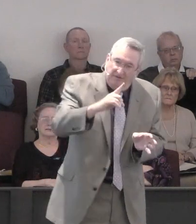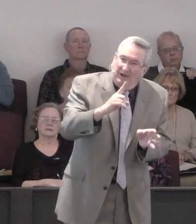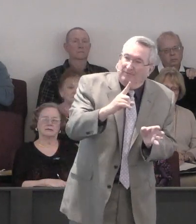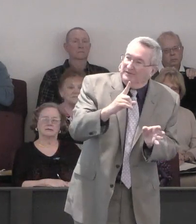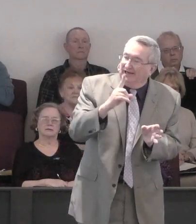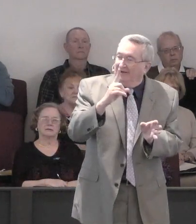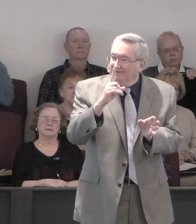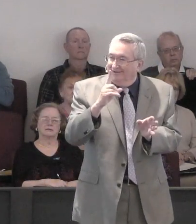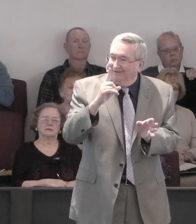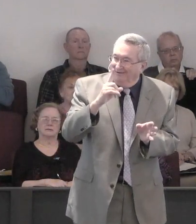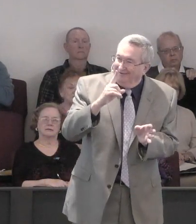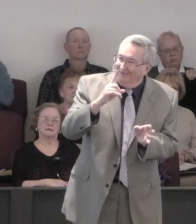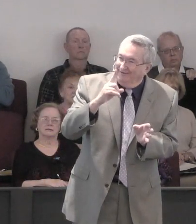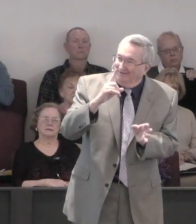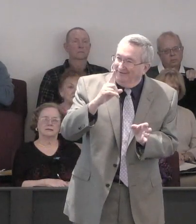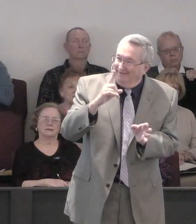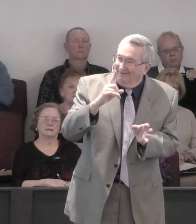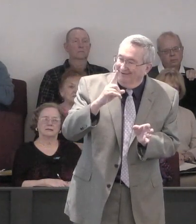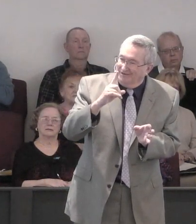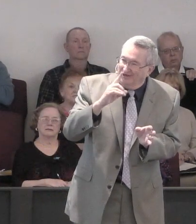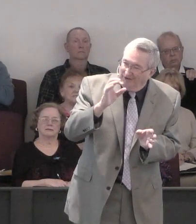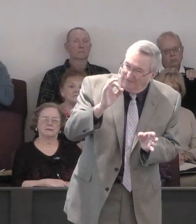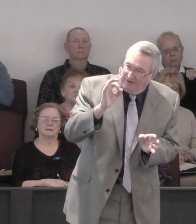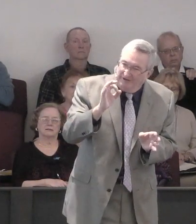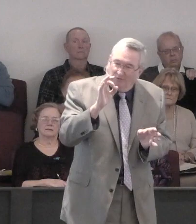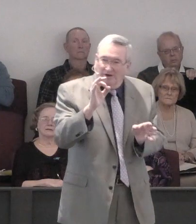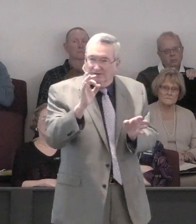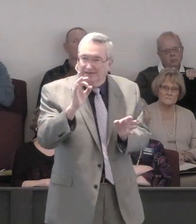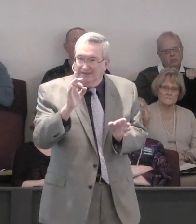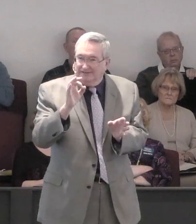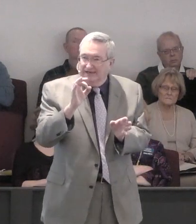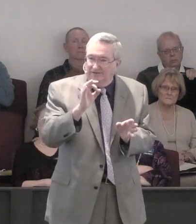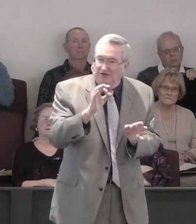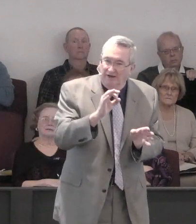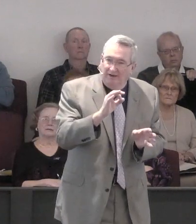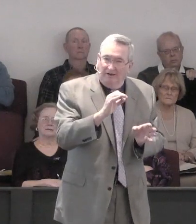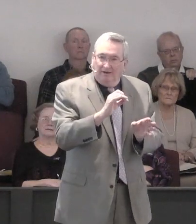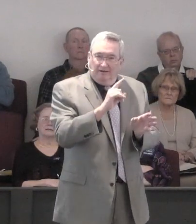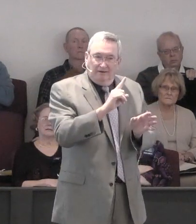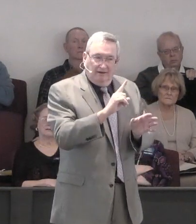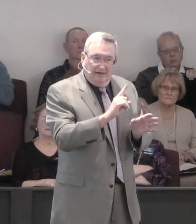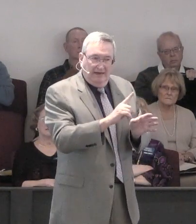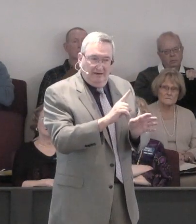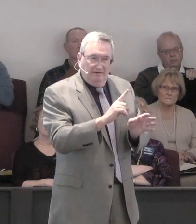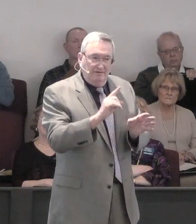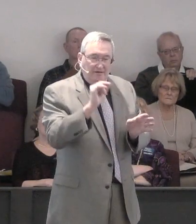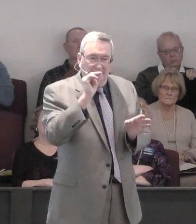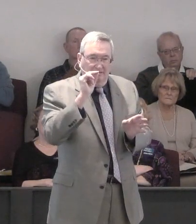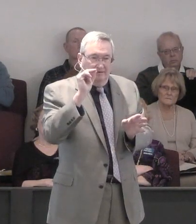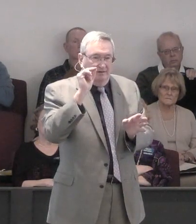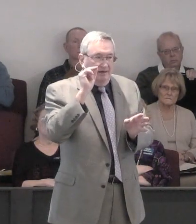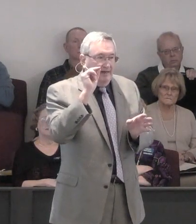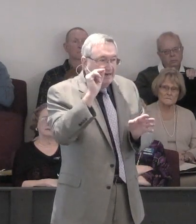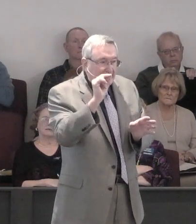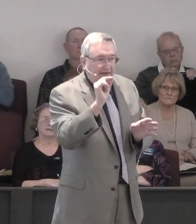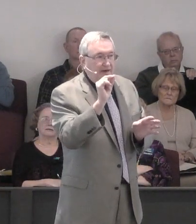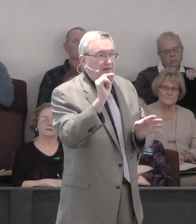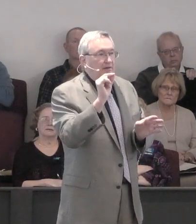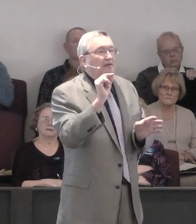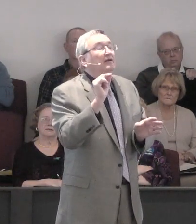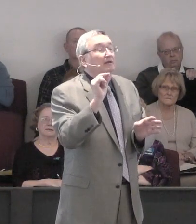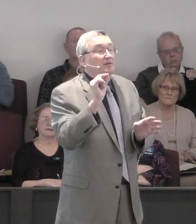And then the Bible says, I want you to look for these words. It says, and he